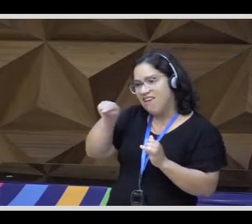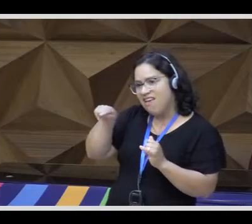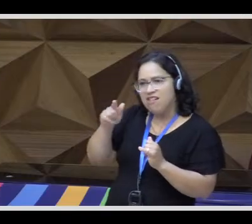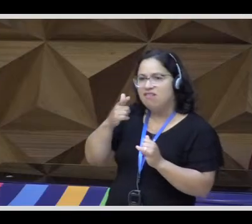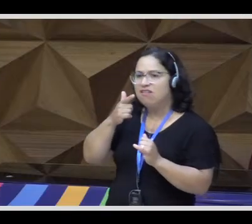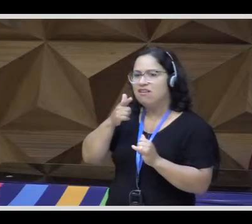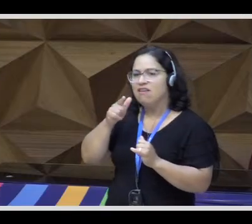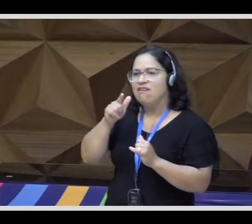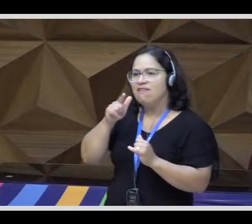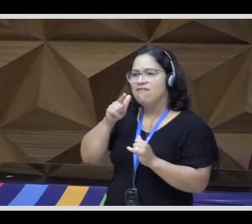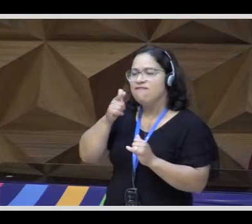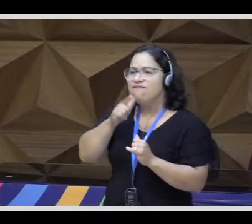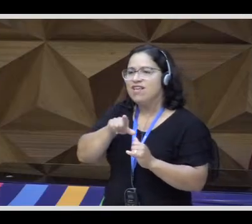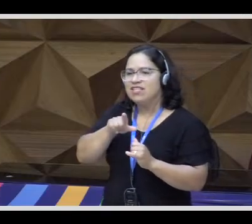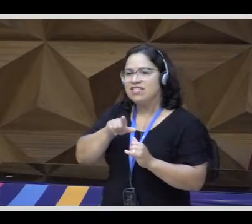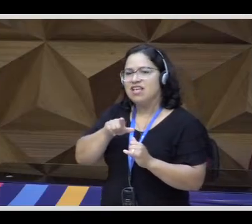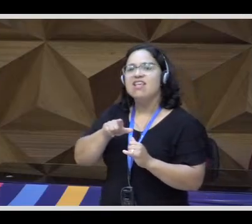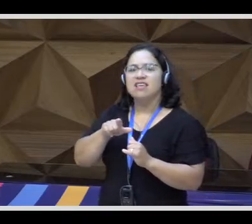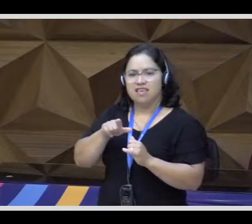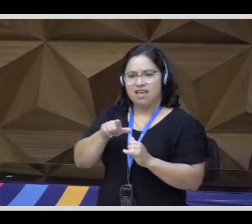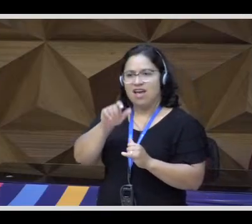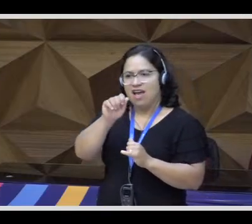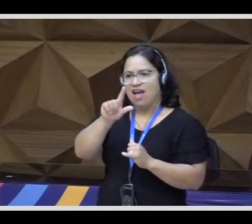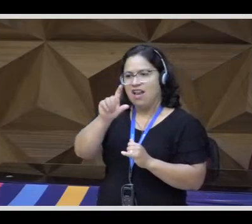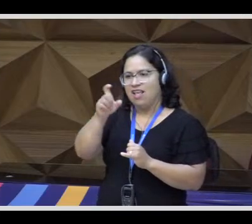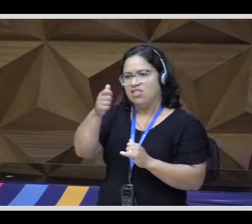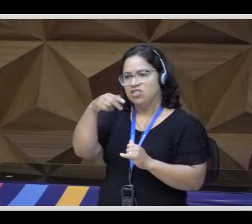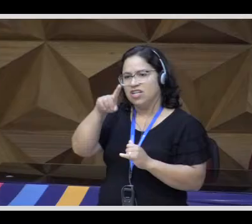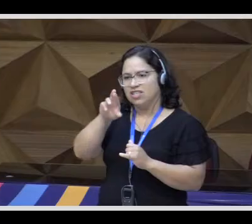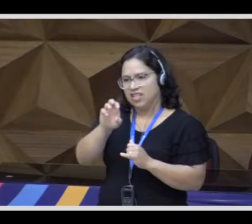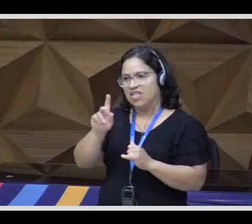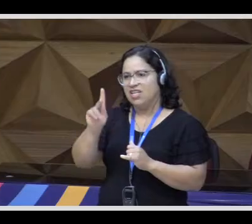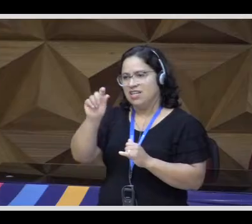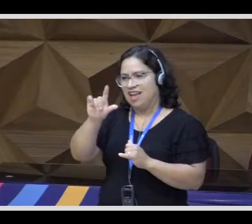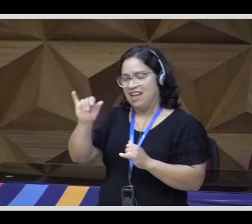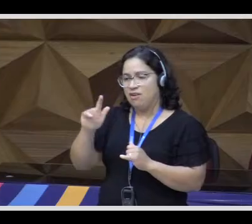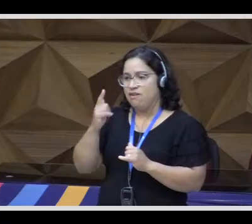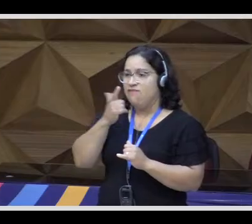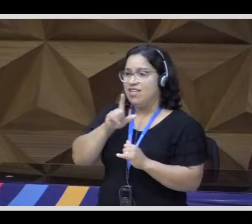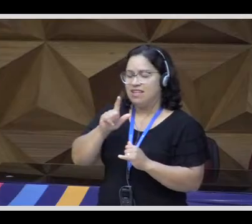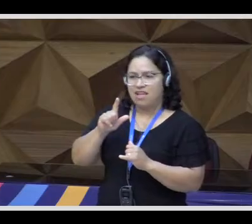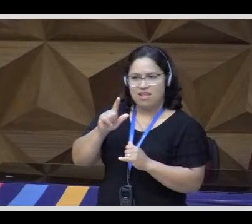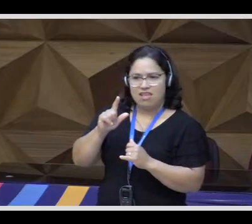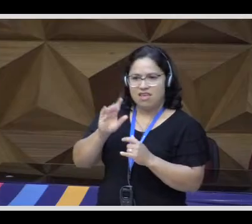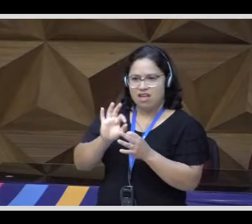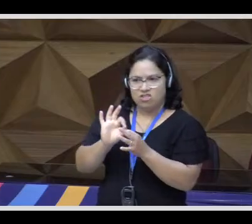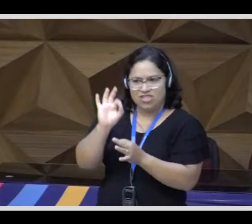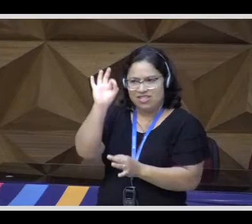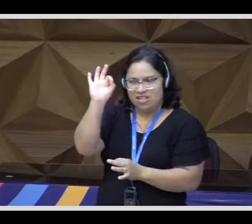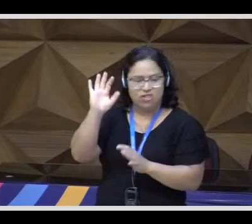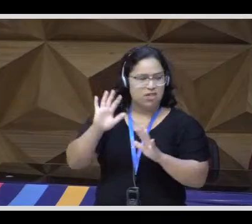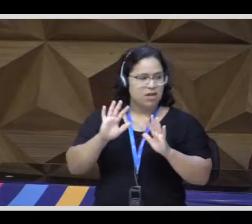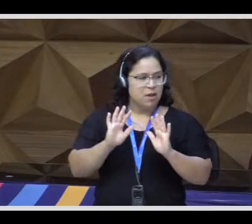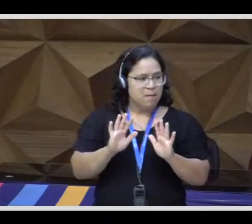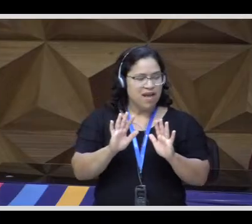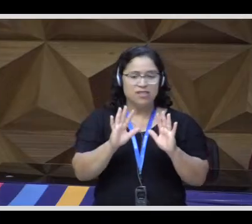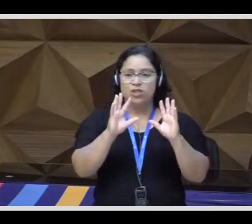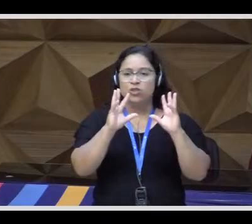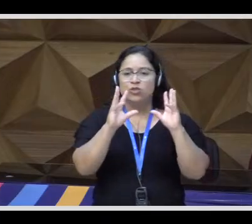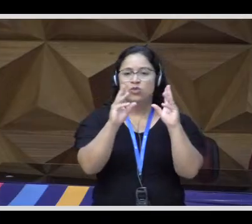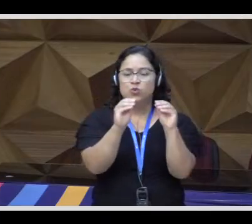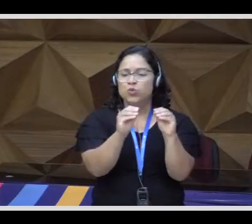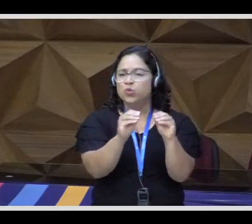round, Alexandre Calil. But all the polls were showing that this guy, João Vitor